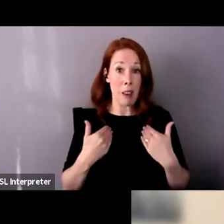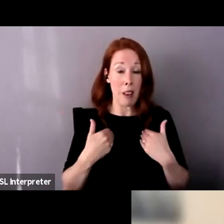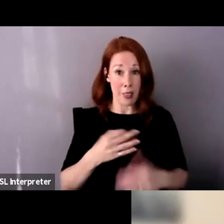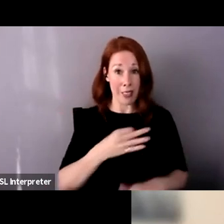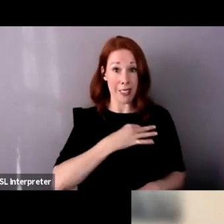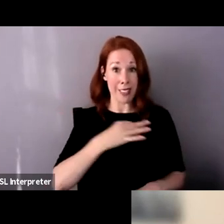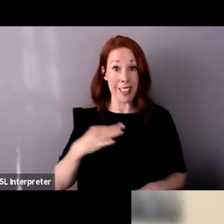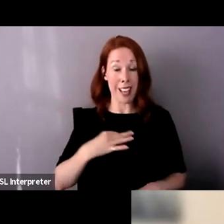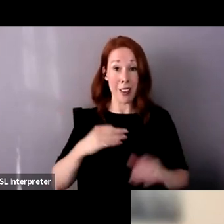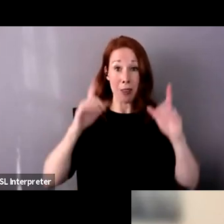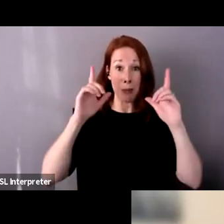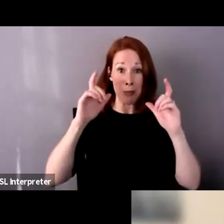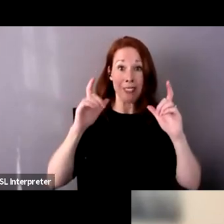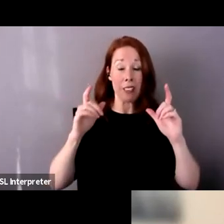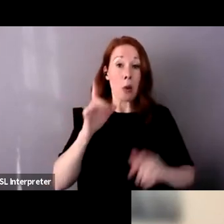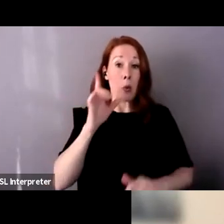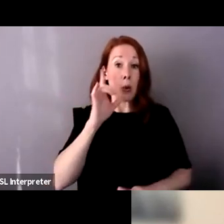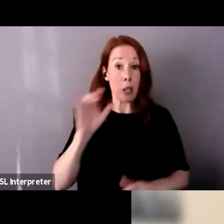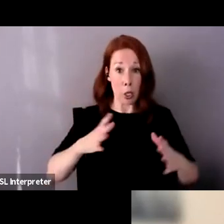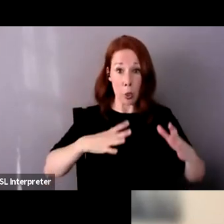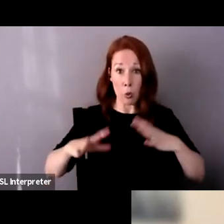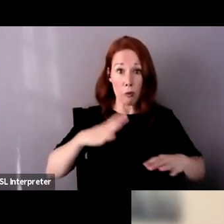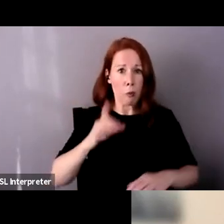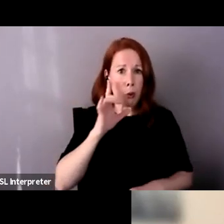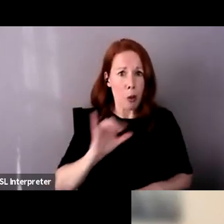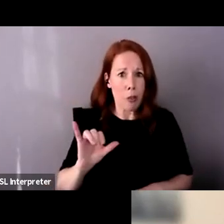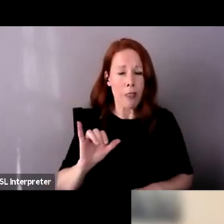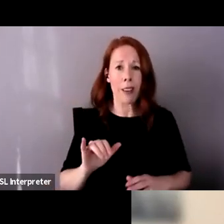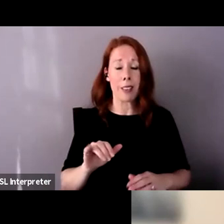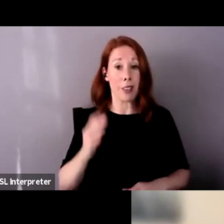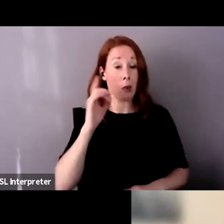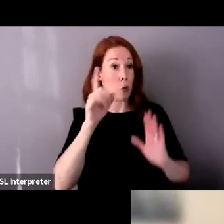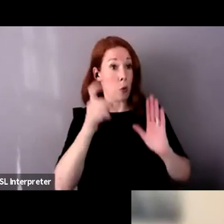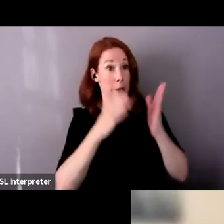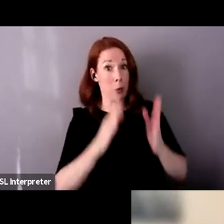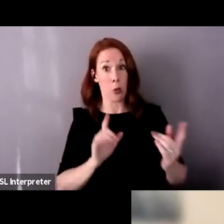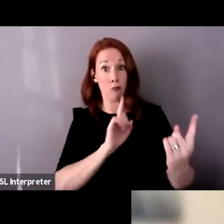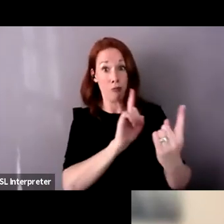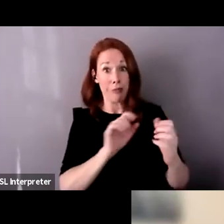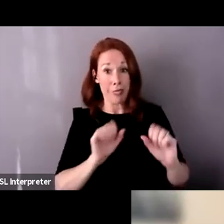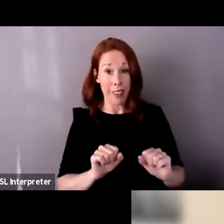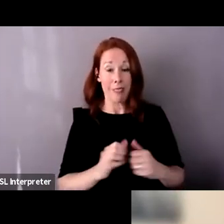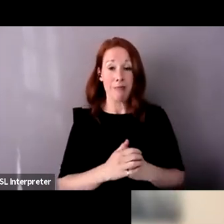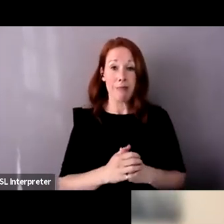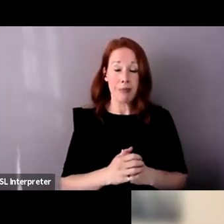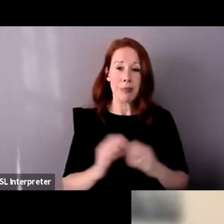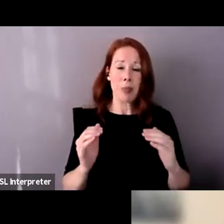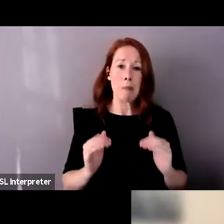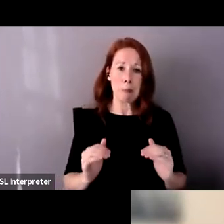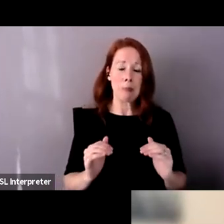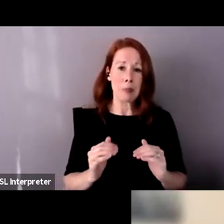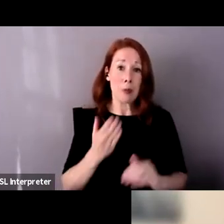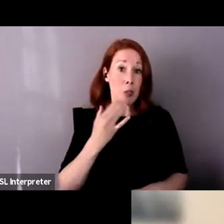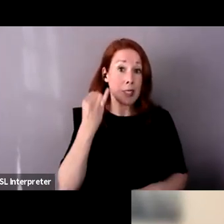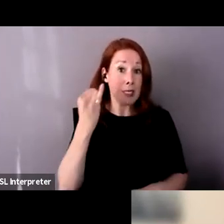what they look like, what their uniform looks like, that those are people that they can go to if they need any help. Another